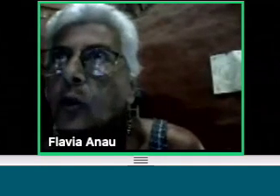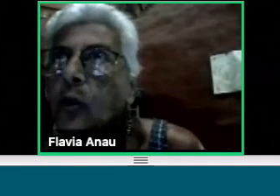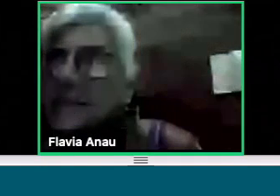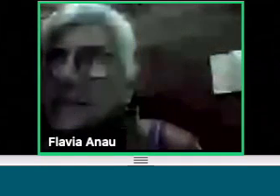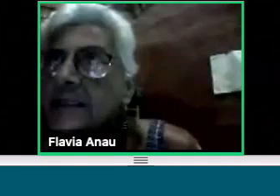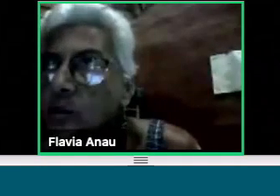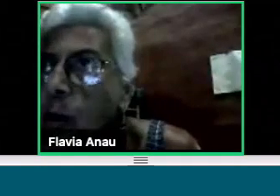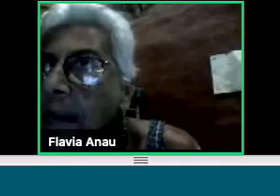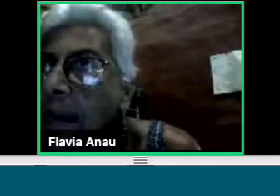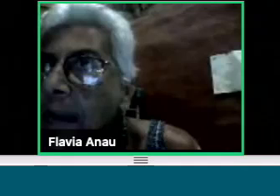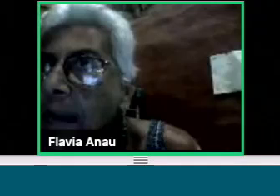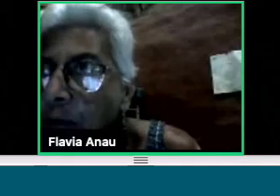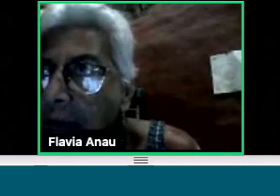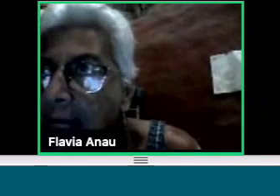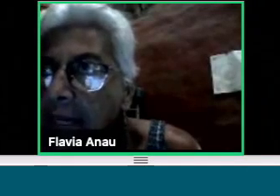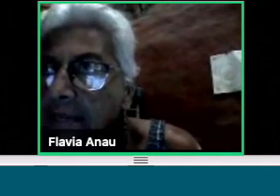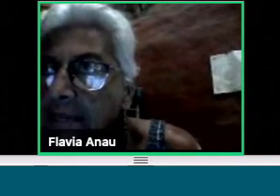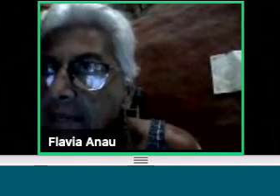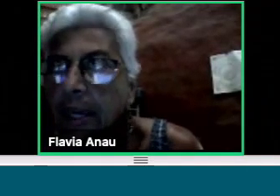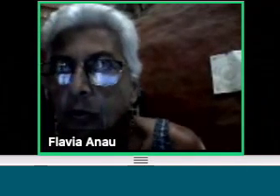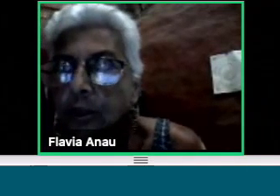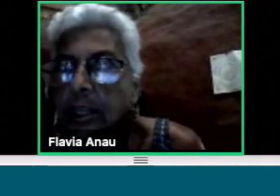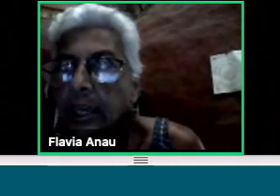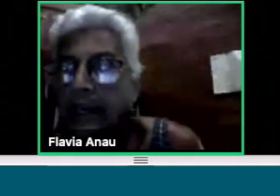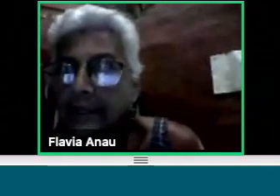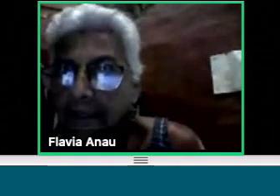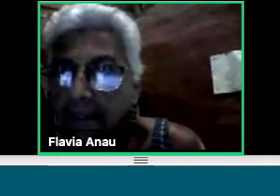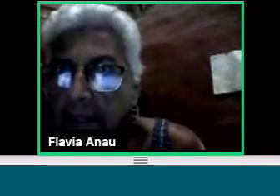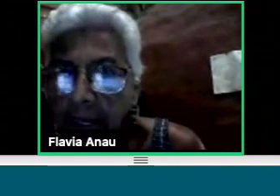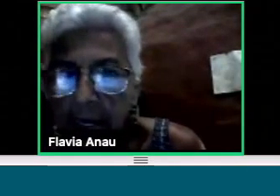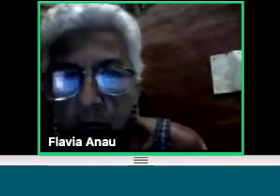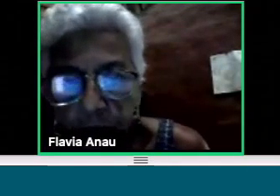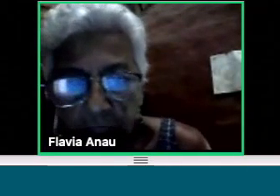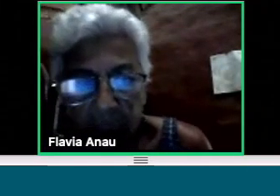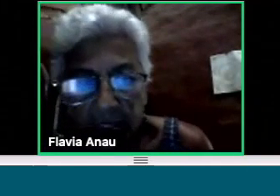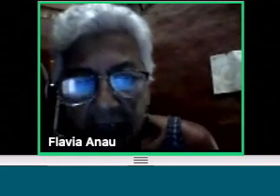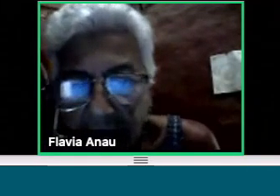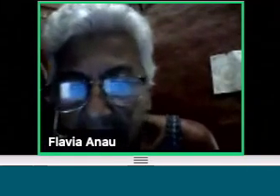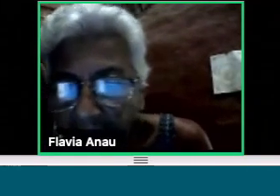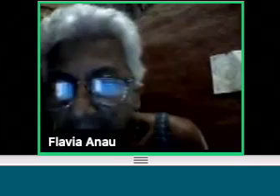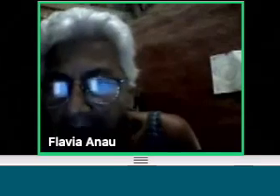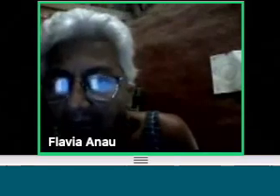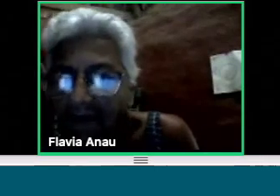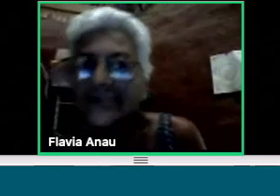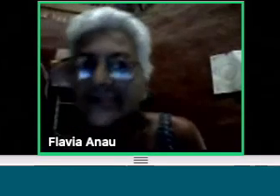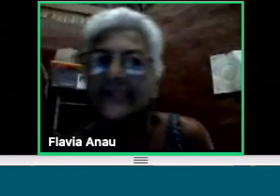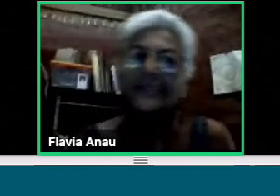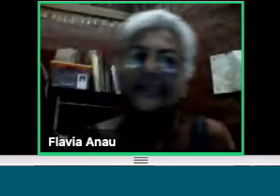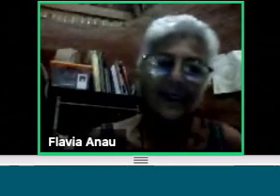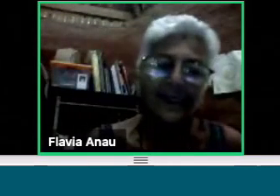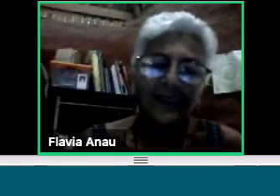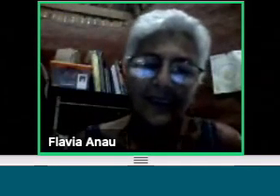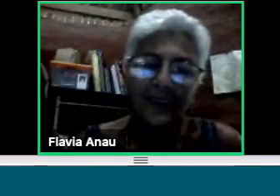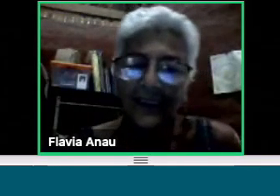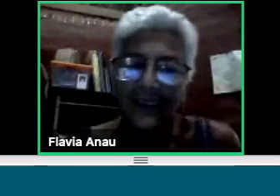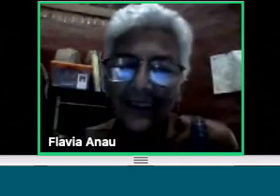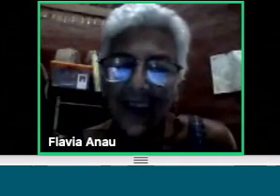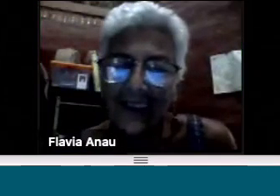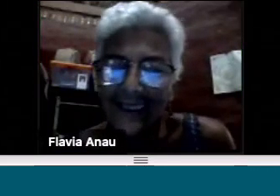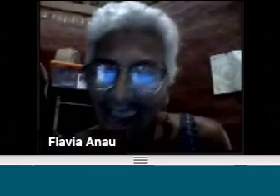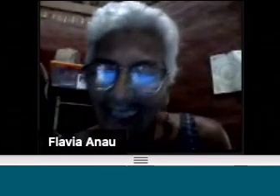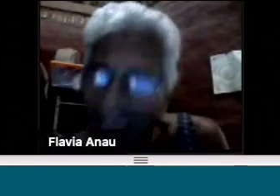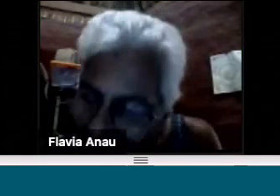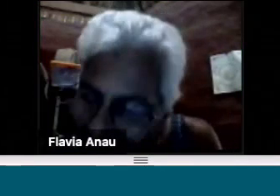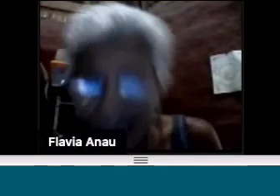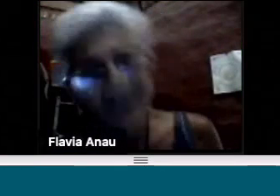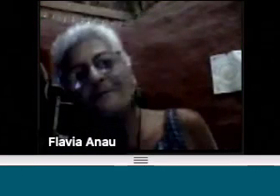the teachers from all the regular schools where there that we have in the communities.